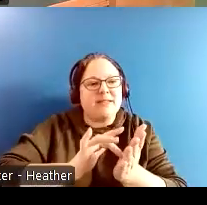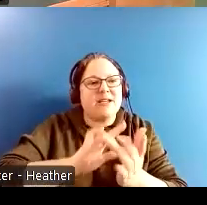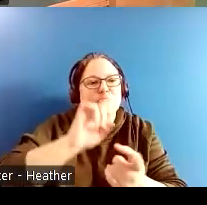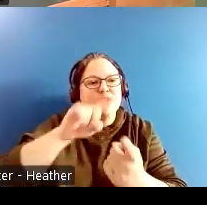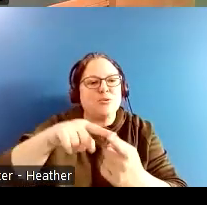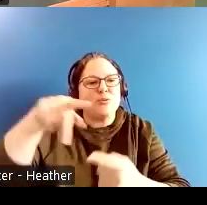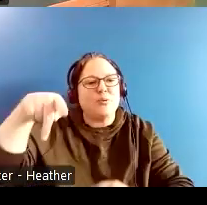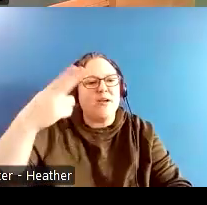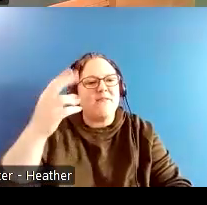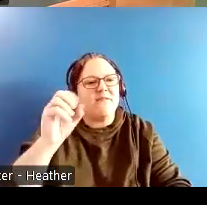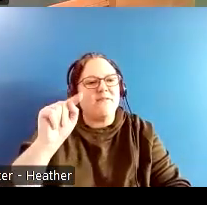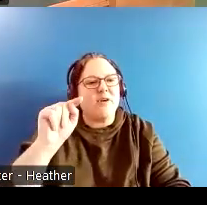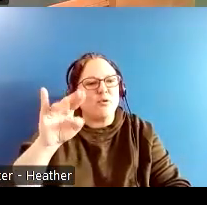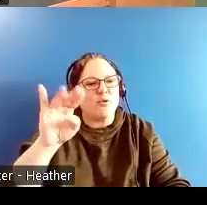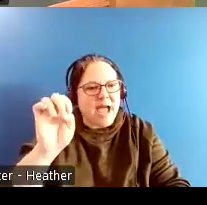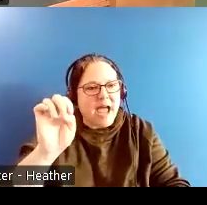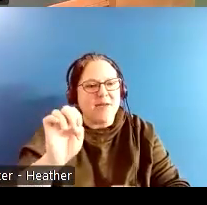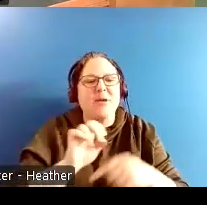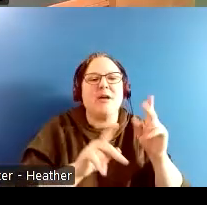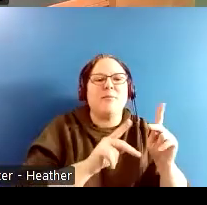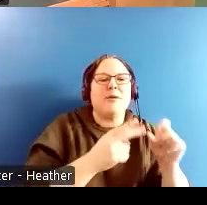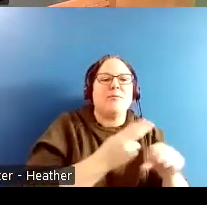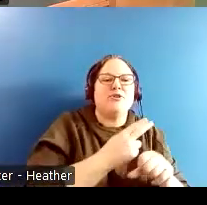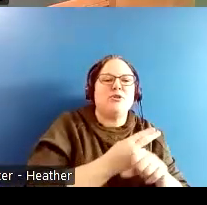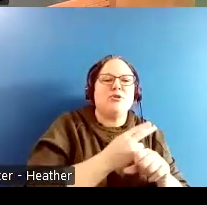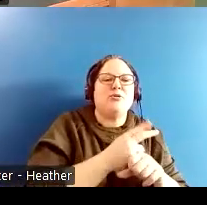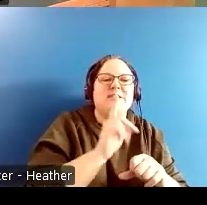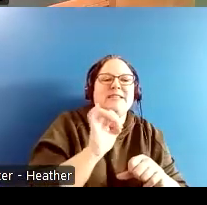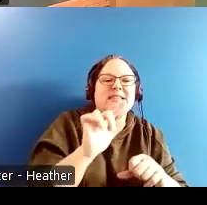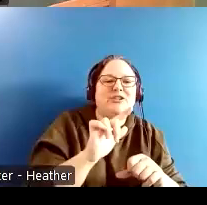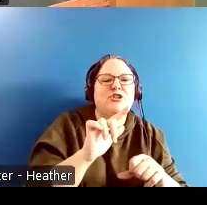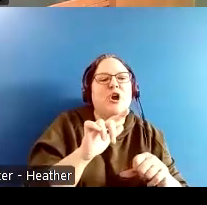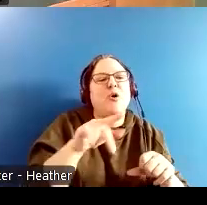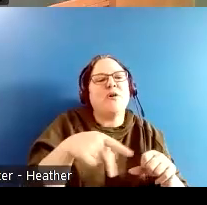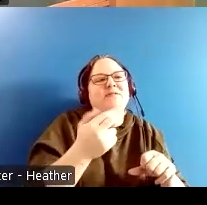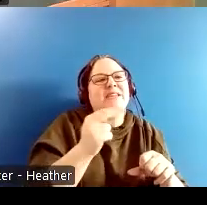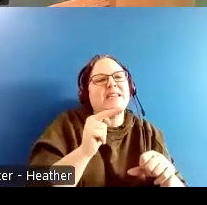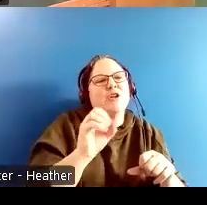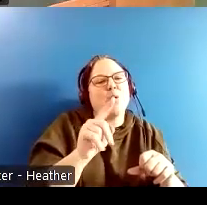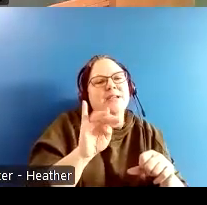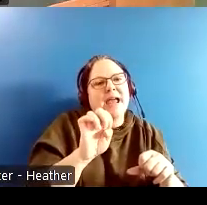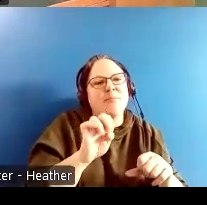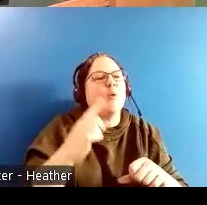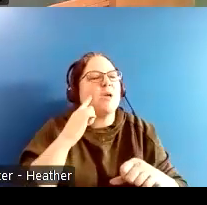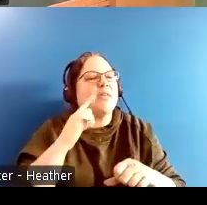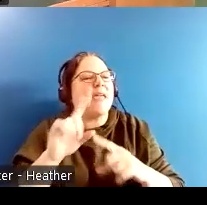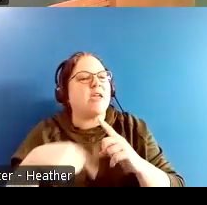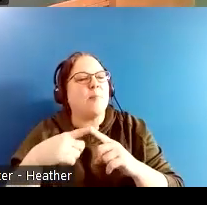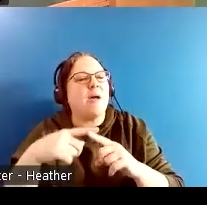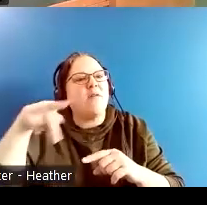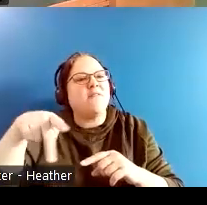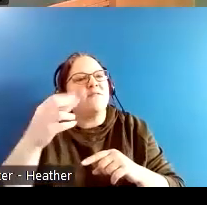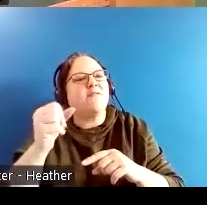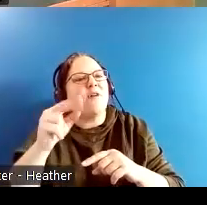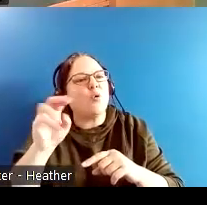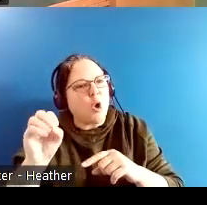genotype and phenotype, and people have used the term digital phenotype, but we like to think of it about phenotype, because your phone knows